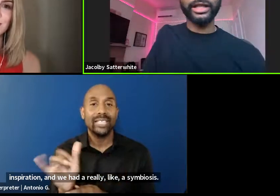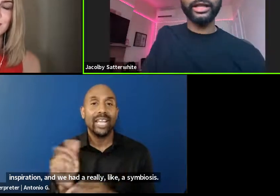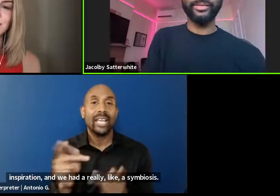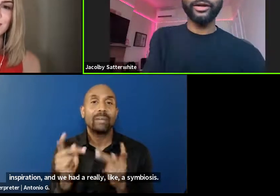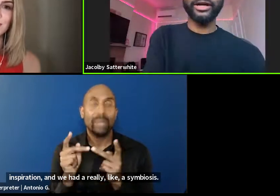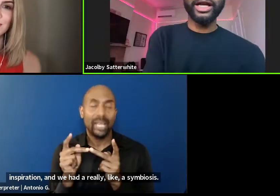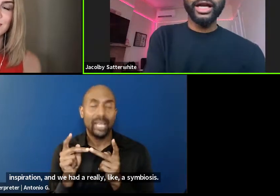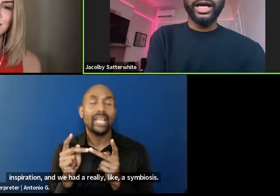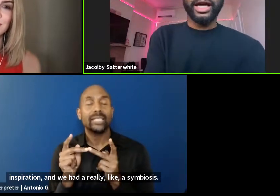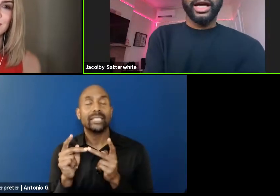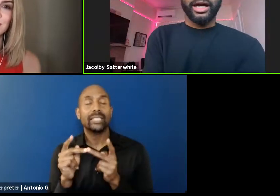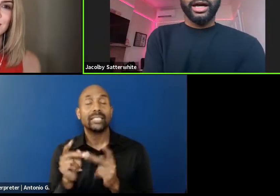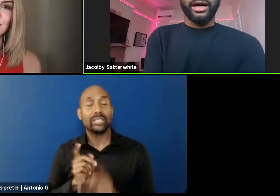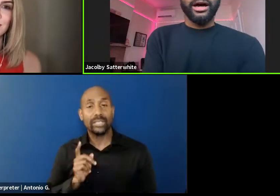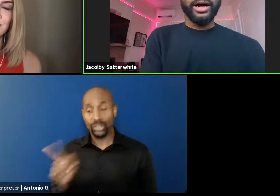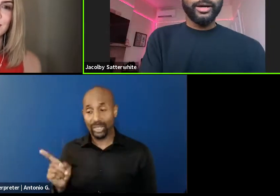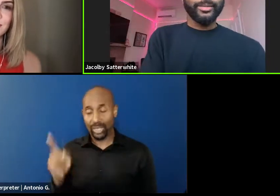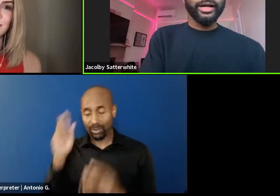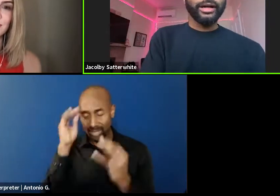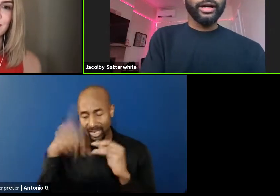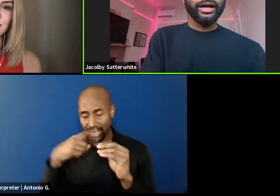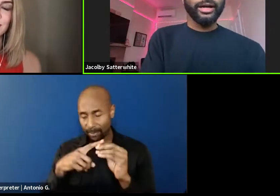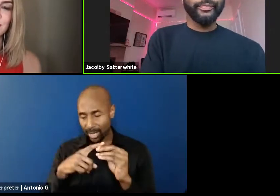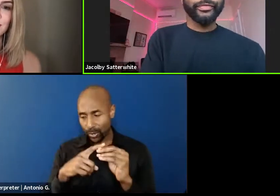time. And she was thinking about